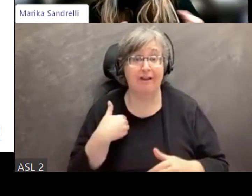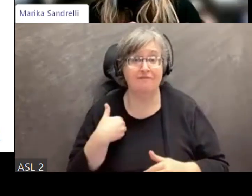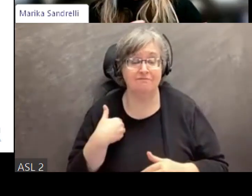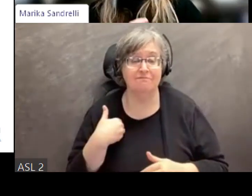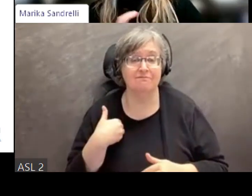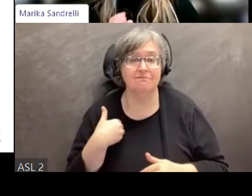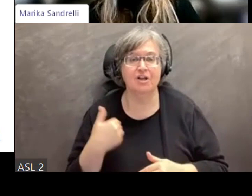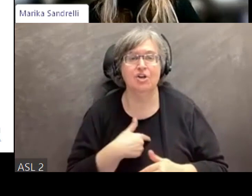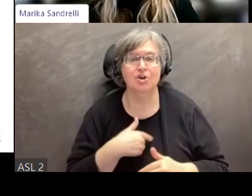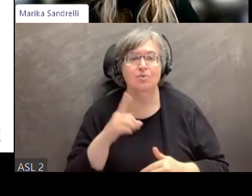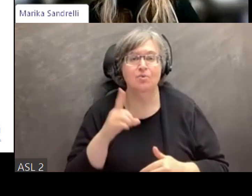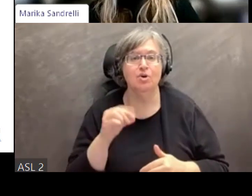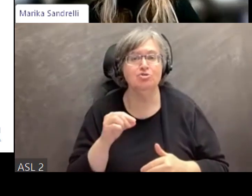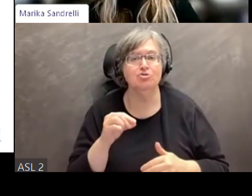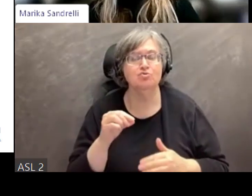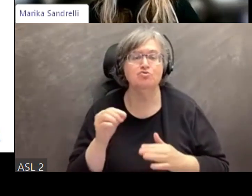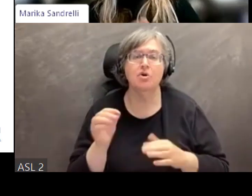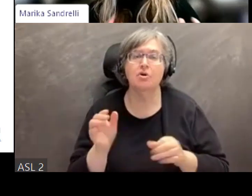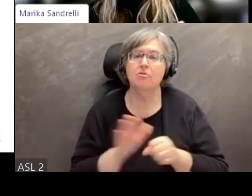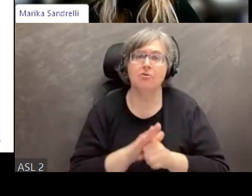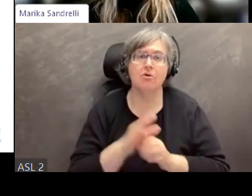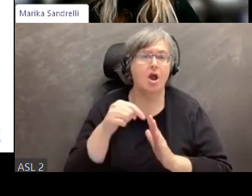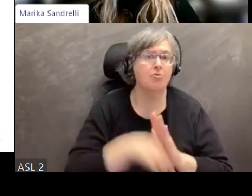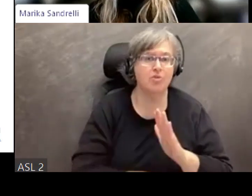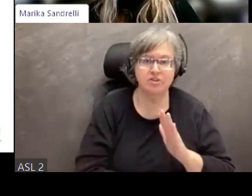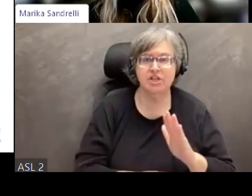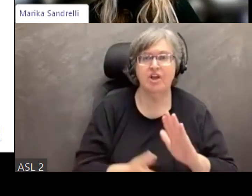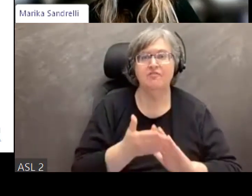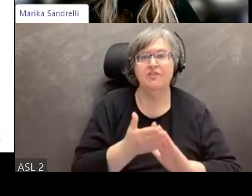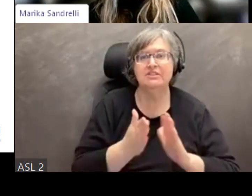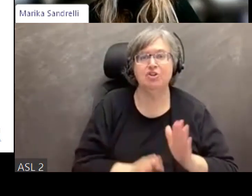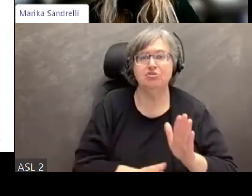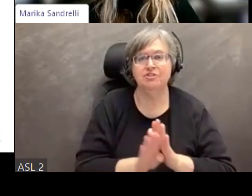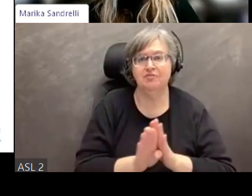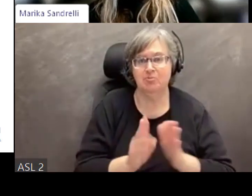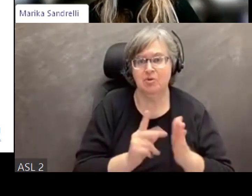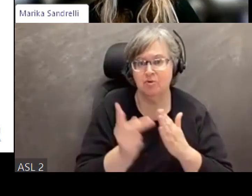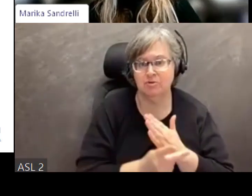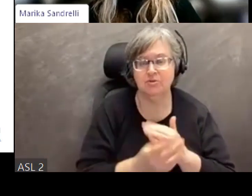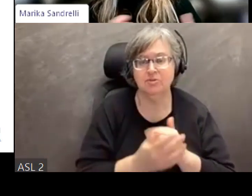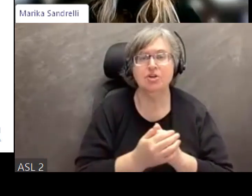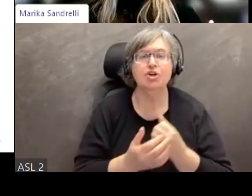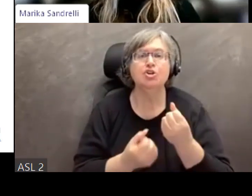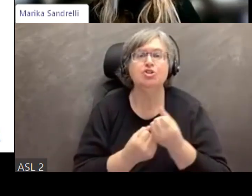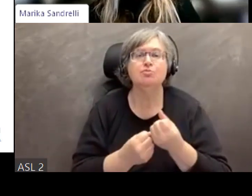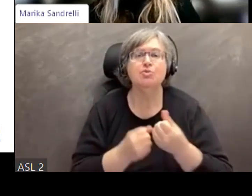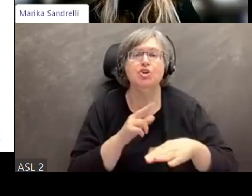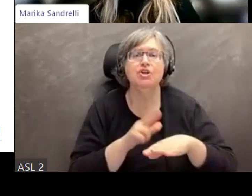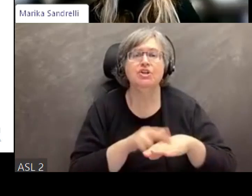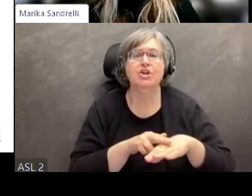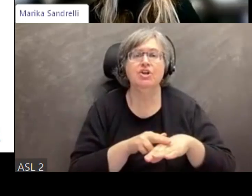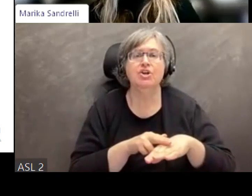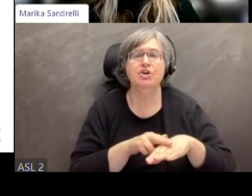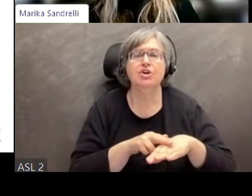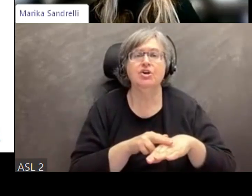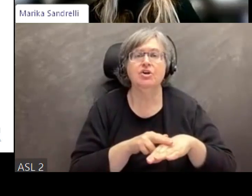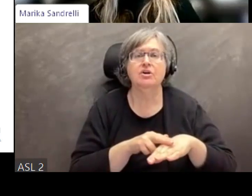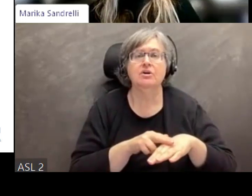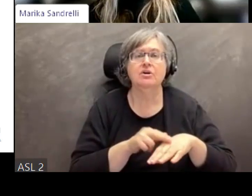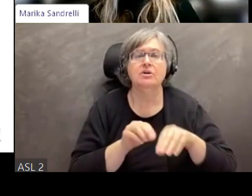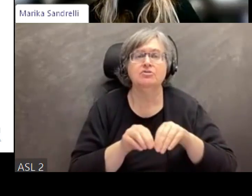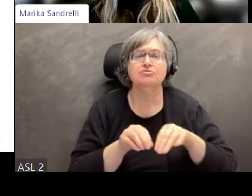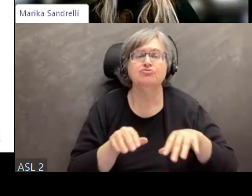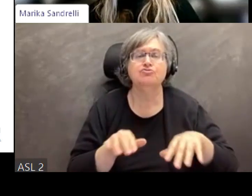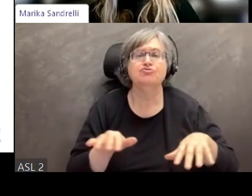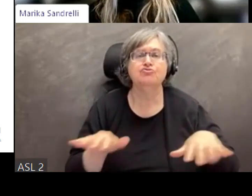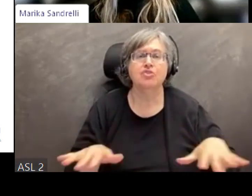that you can have. And we do a fairly comprehensive facilitator development program, which is supporting a national diffusion and